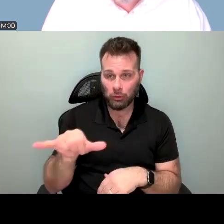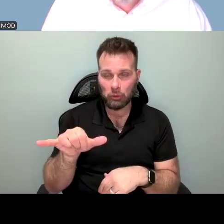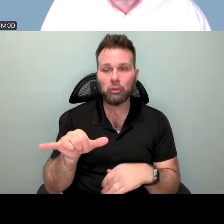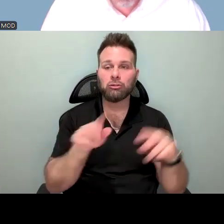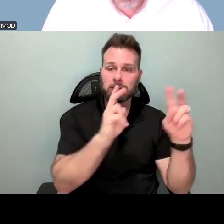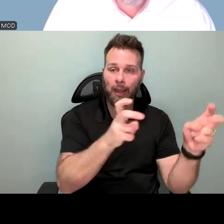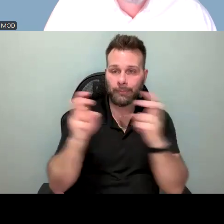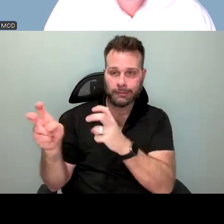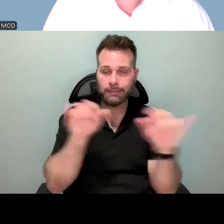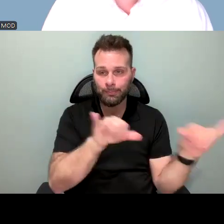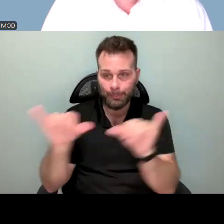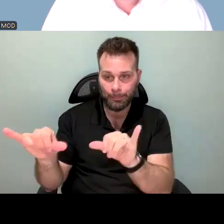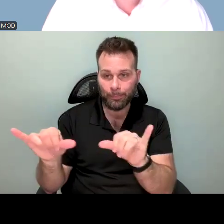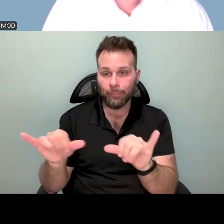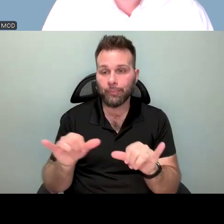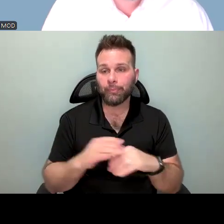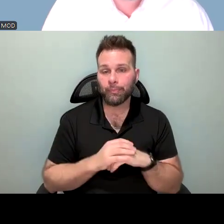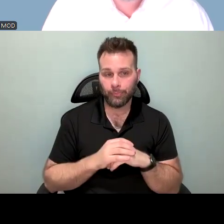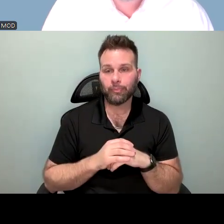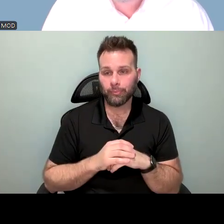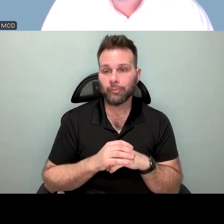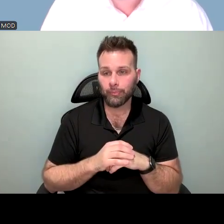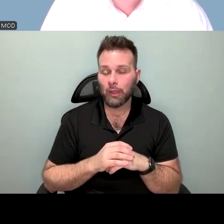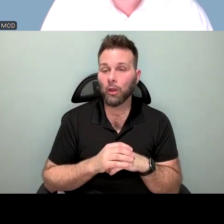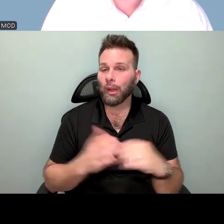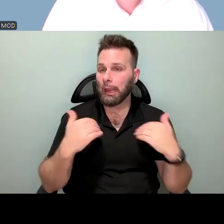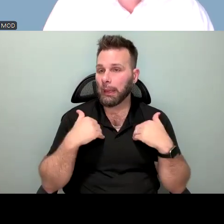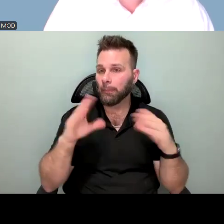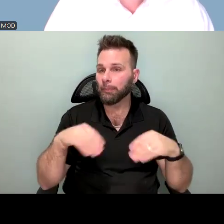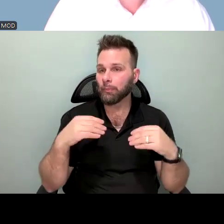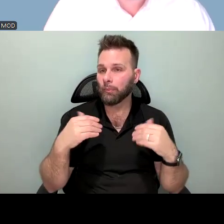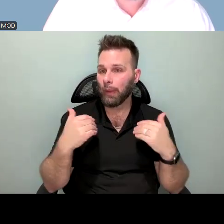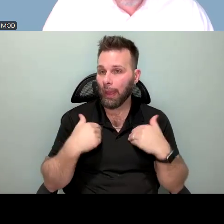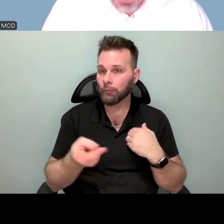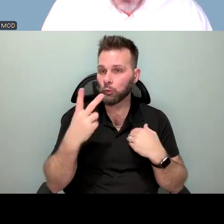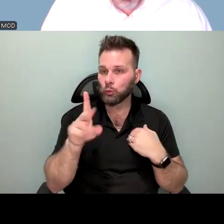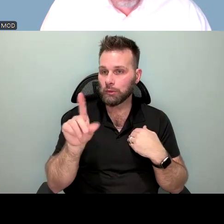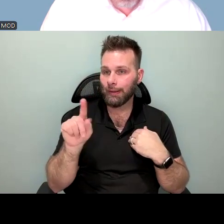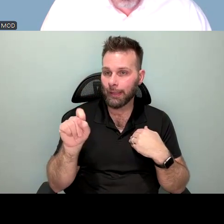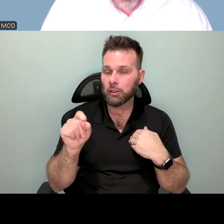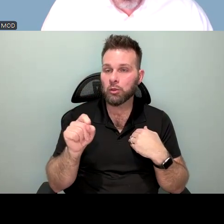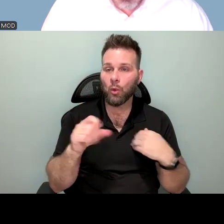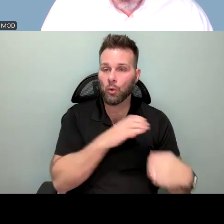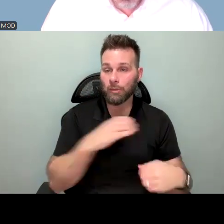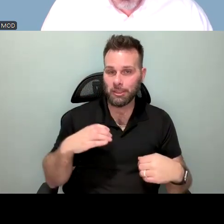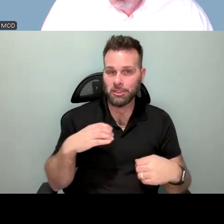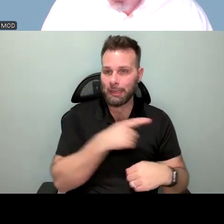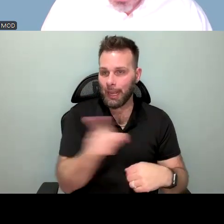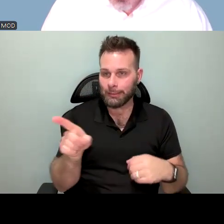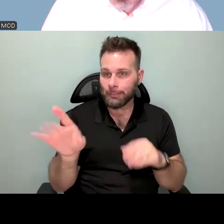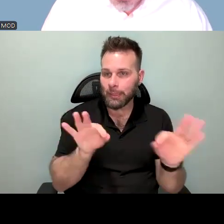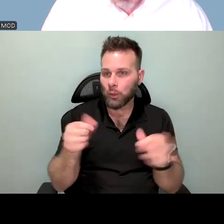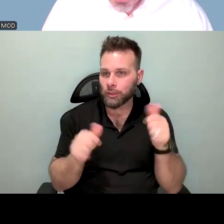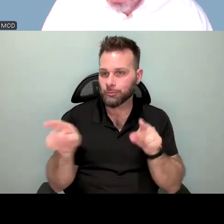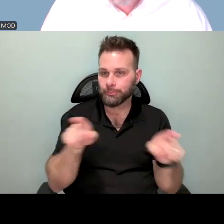same topics, but we wanted to offer up 2 dates so commissions could join either of them and get the same information provided to them. So these